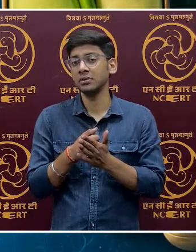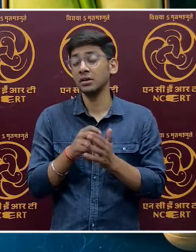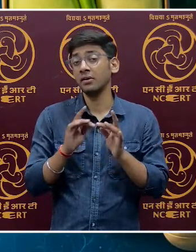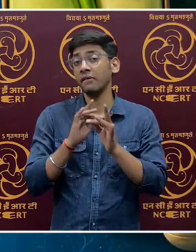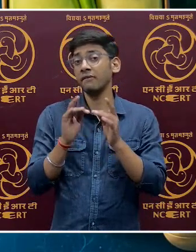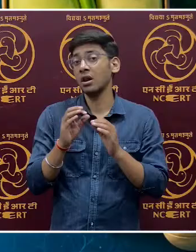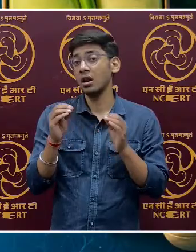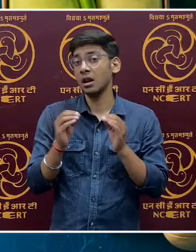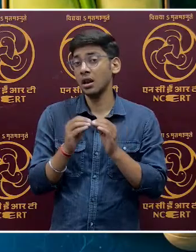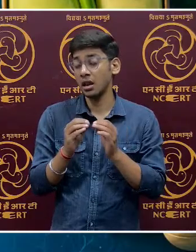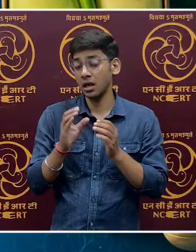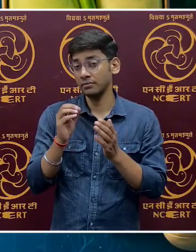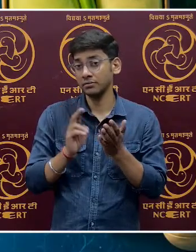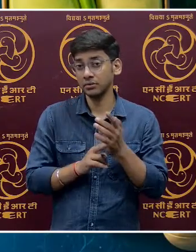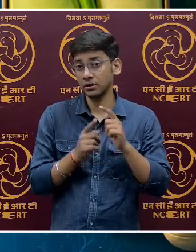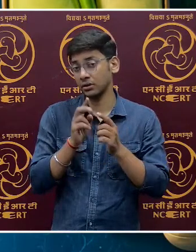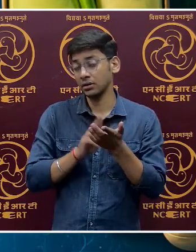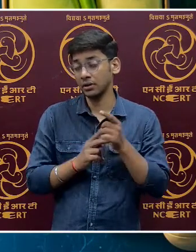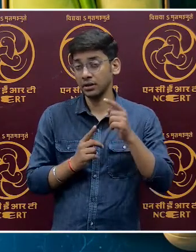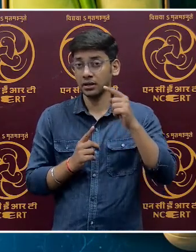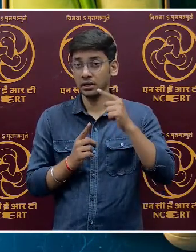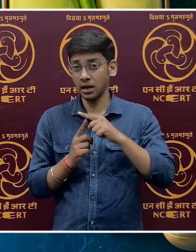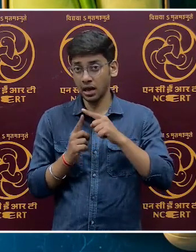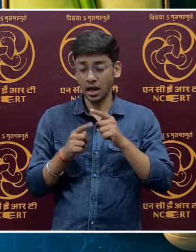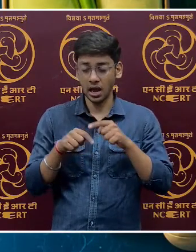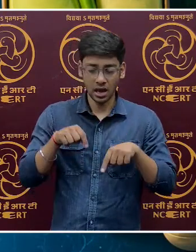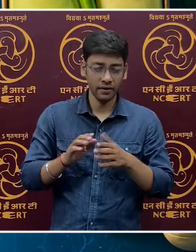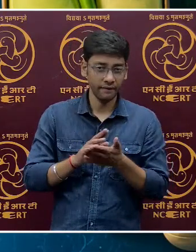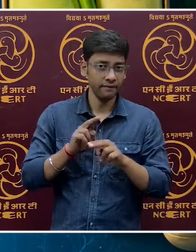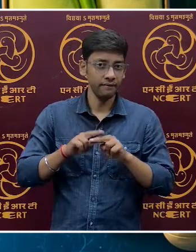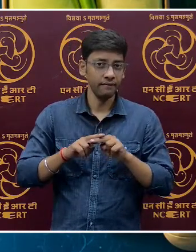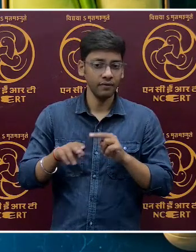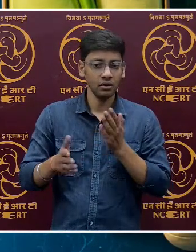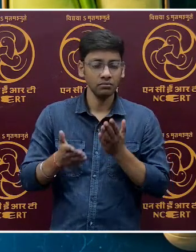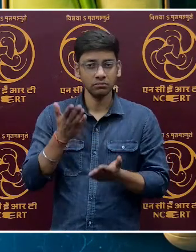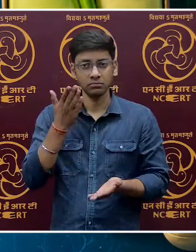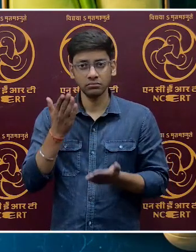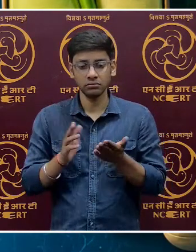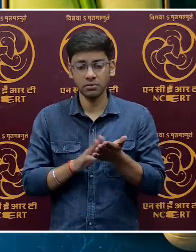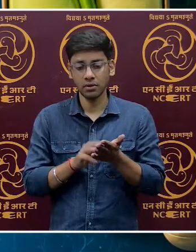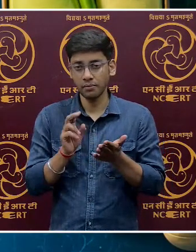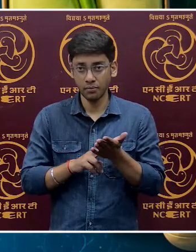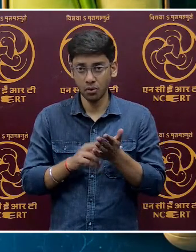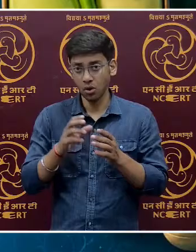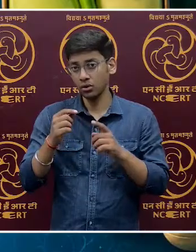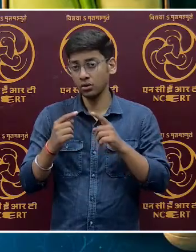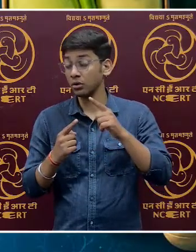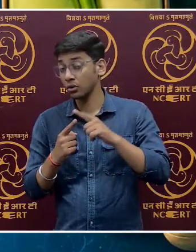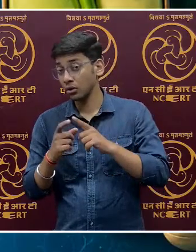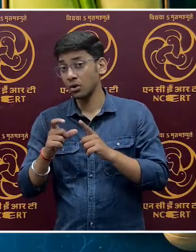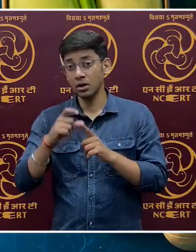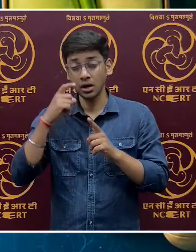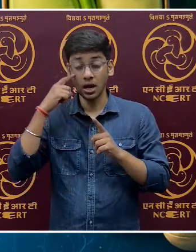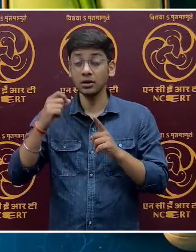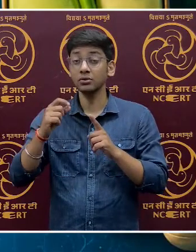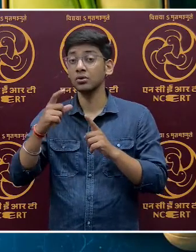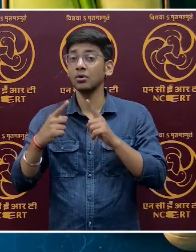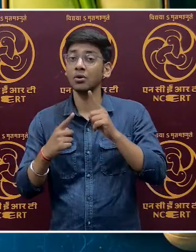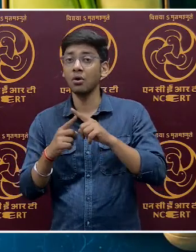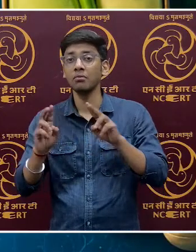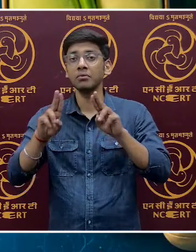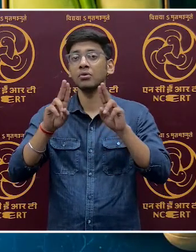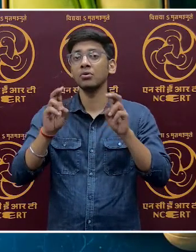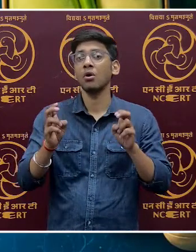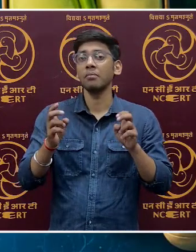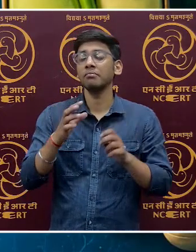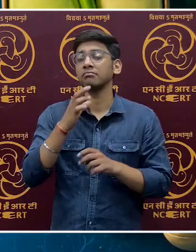content, the topic what we are going to cover today is a comparison of the monocot and dicot seeds, and the topic itself